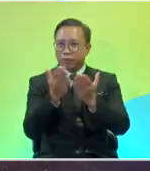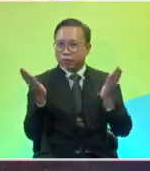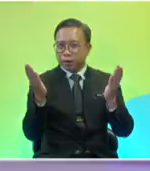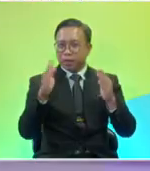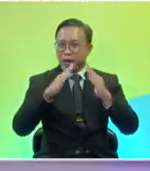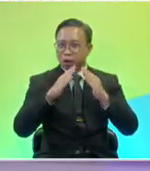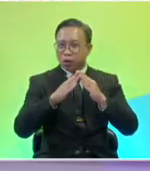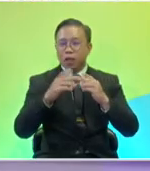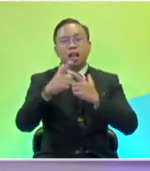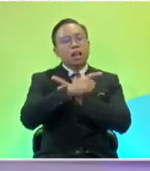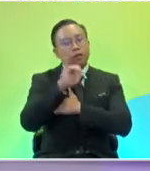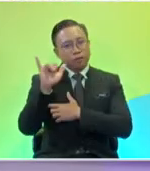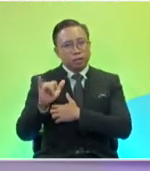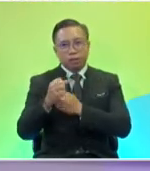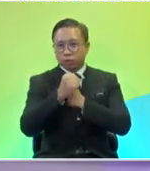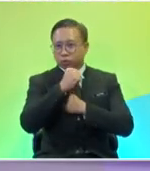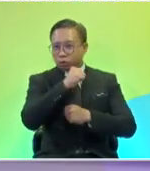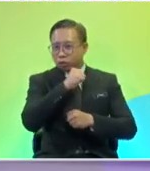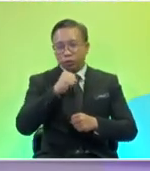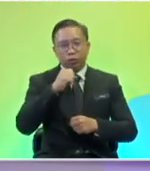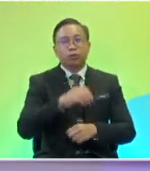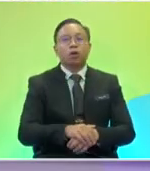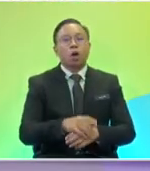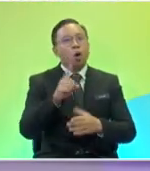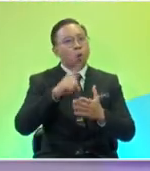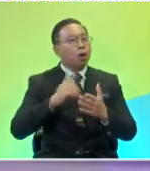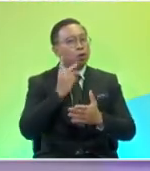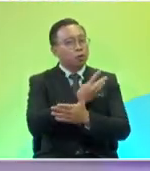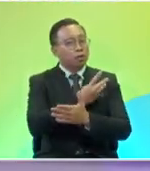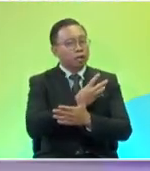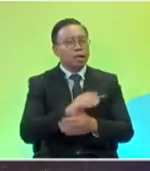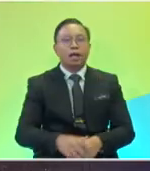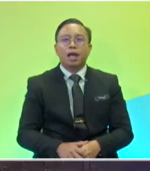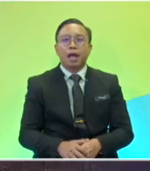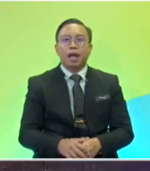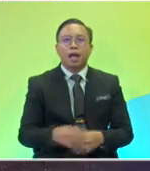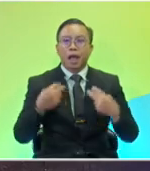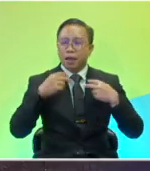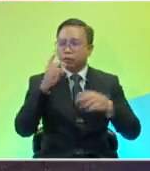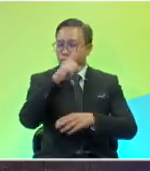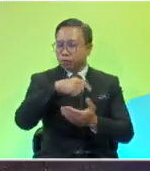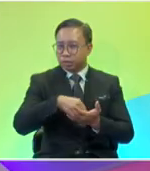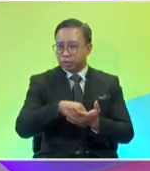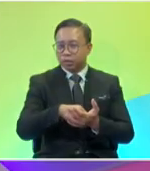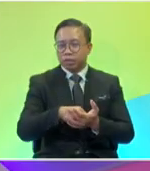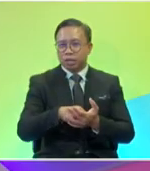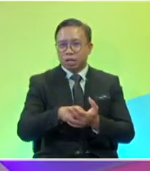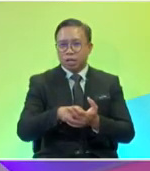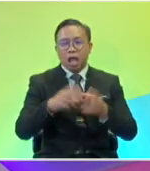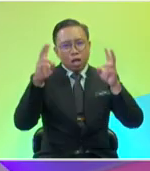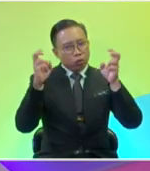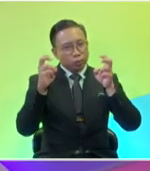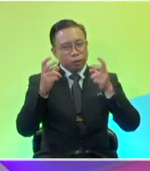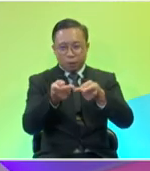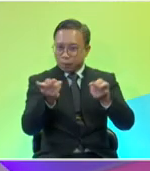A very lovely song, teacher. So, yeah. To begin with, what do we have for today, teacher? Okay, today we are going to learn, our topic for today is